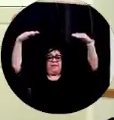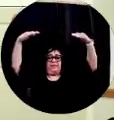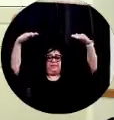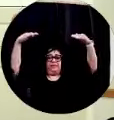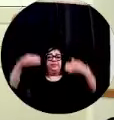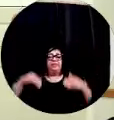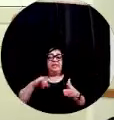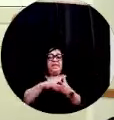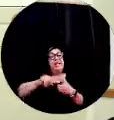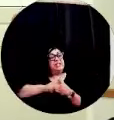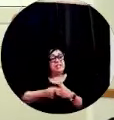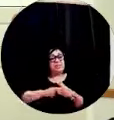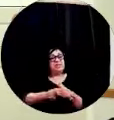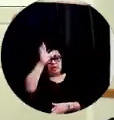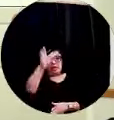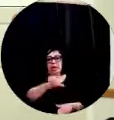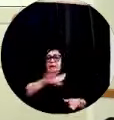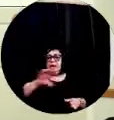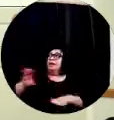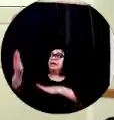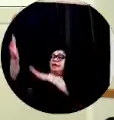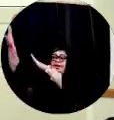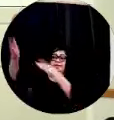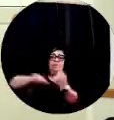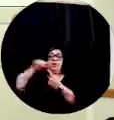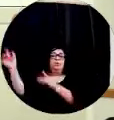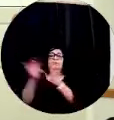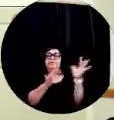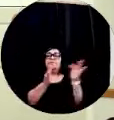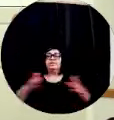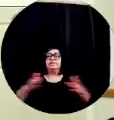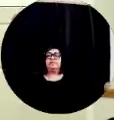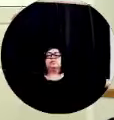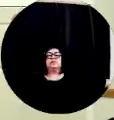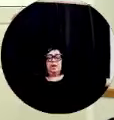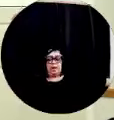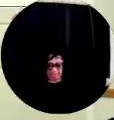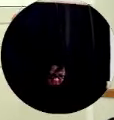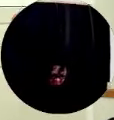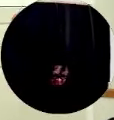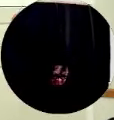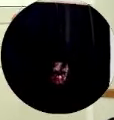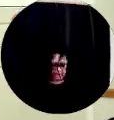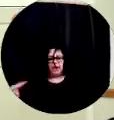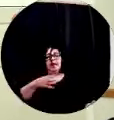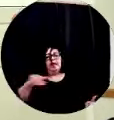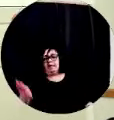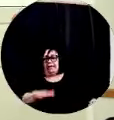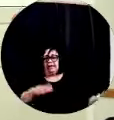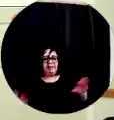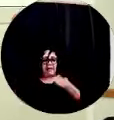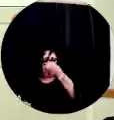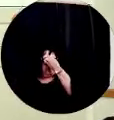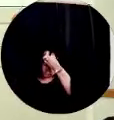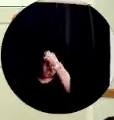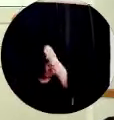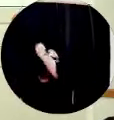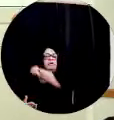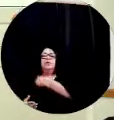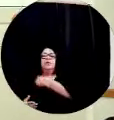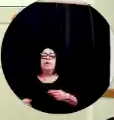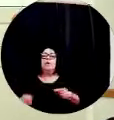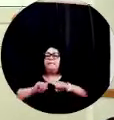Calvary, where he hung his head and he died. But that's not where he got his victory. It started